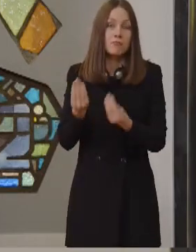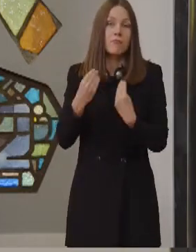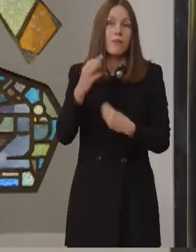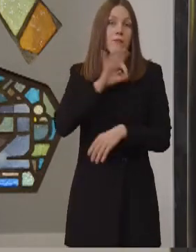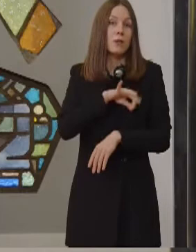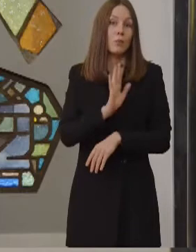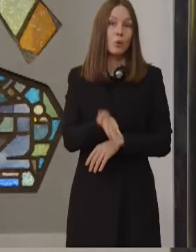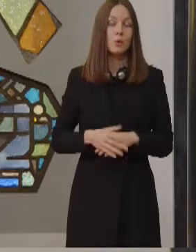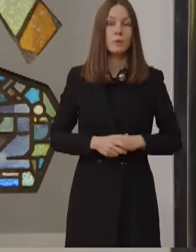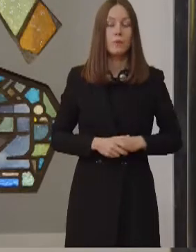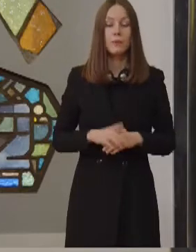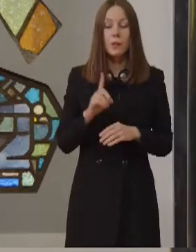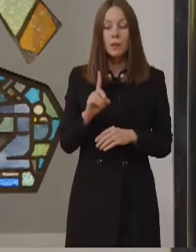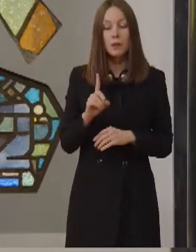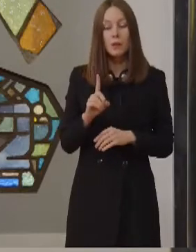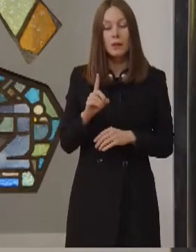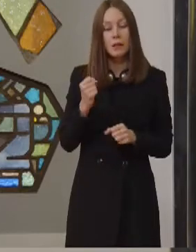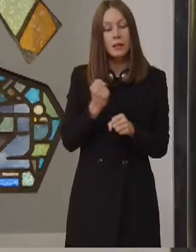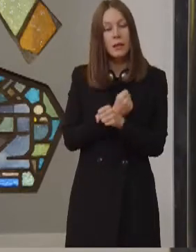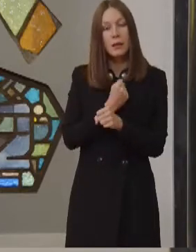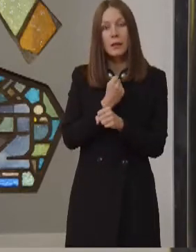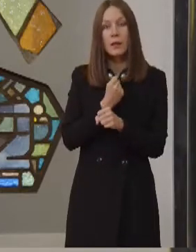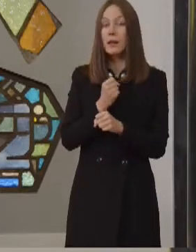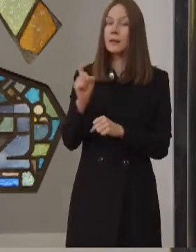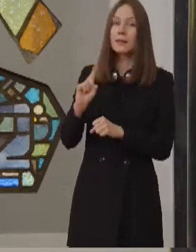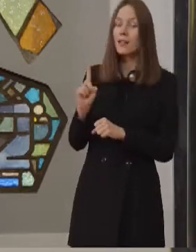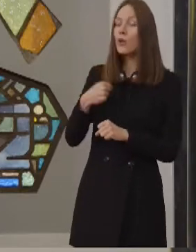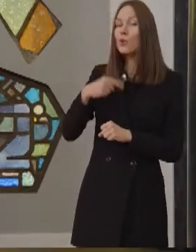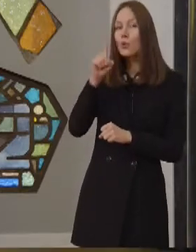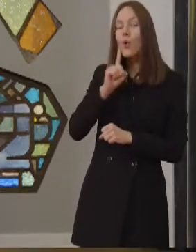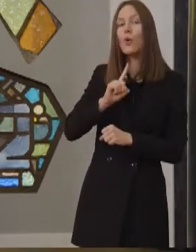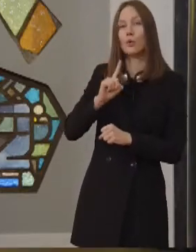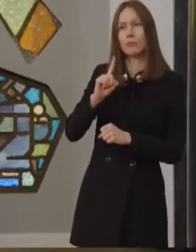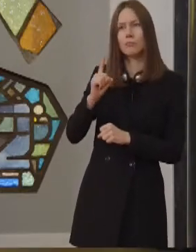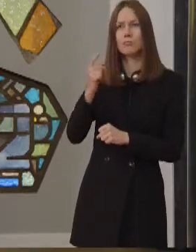I believe that this debate can yield some fruits.